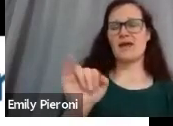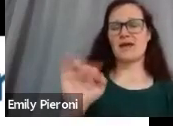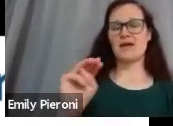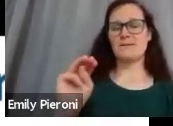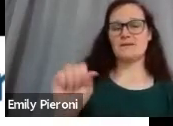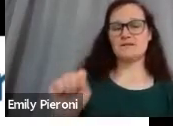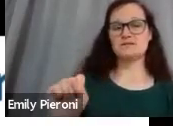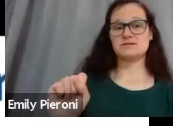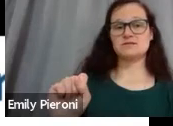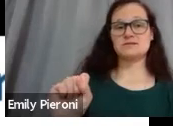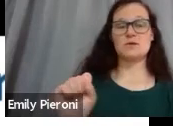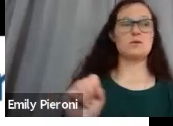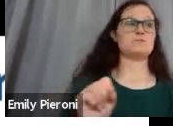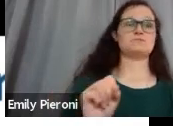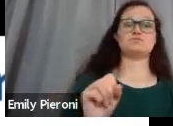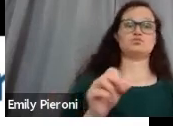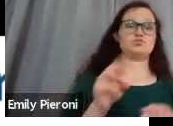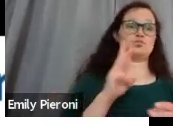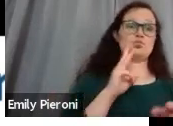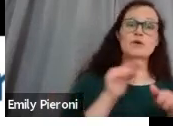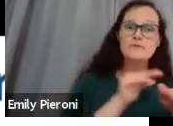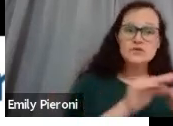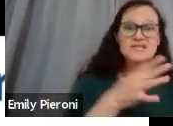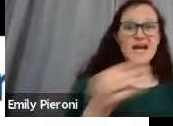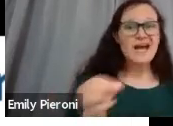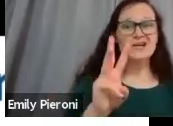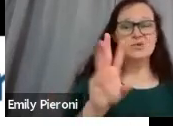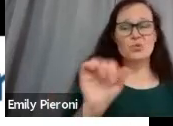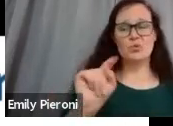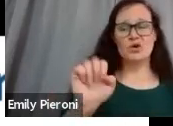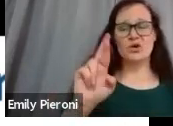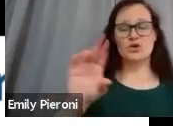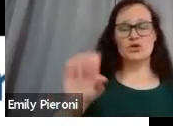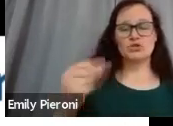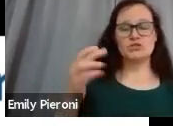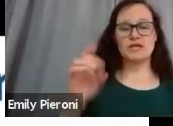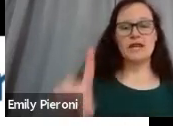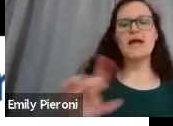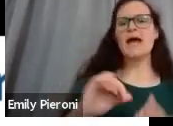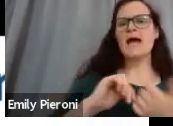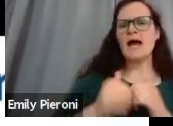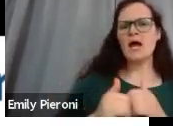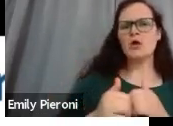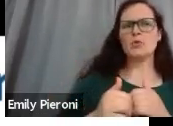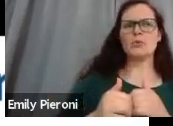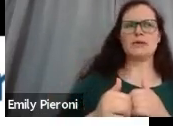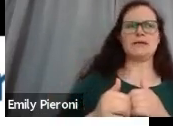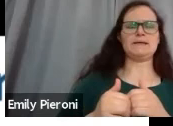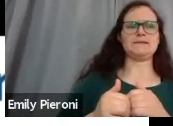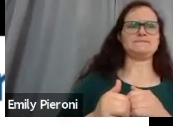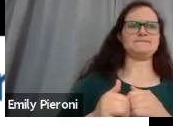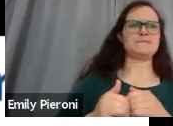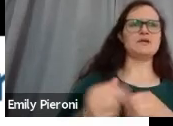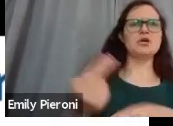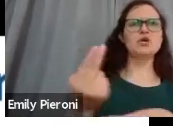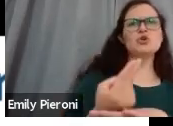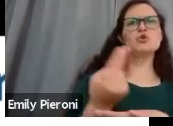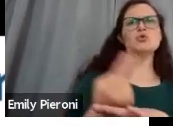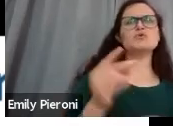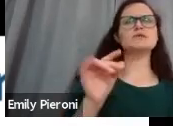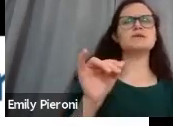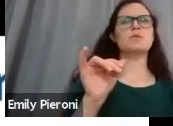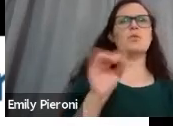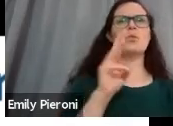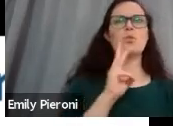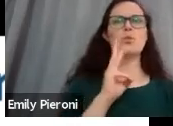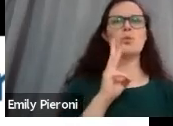rivers and watersheds, is how do we utilize this water, treat it in a way that is conducive to